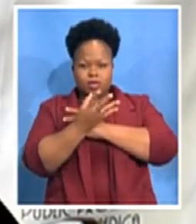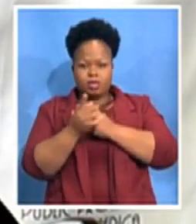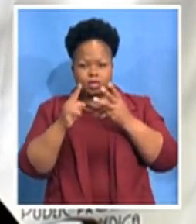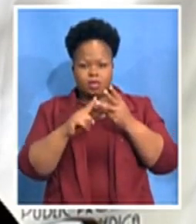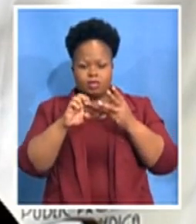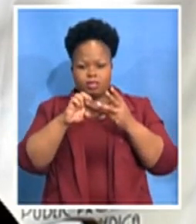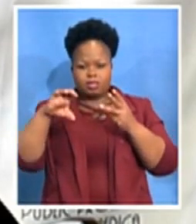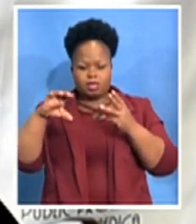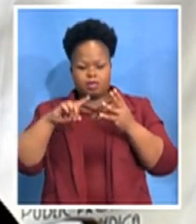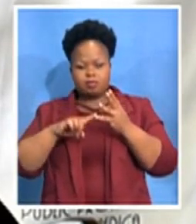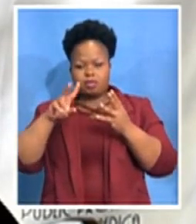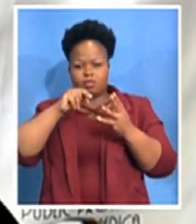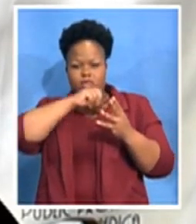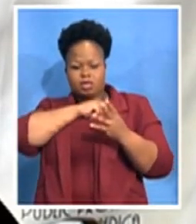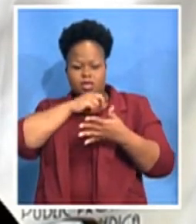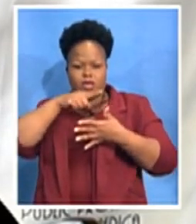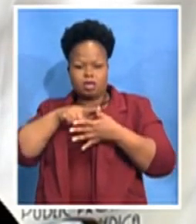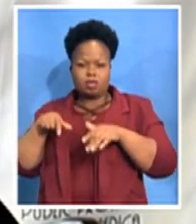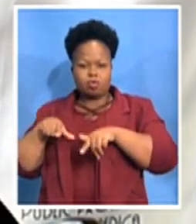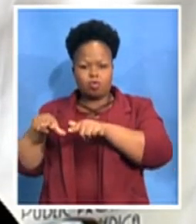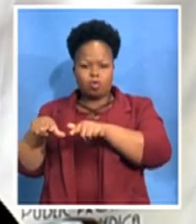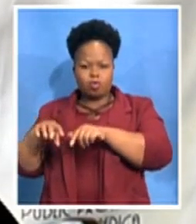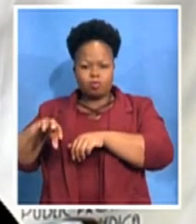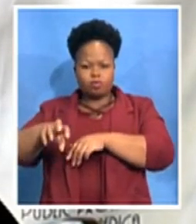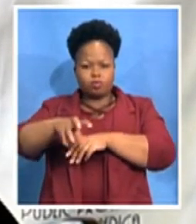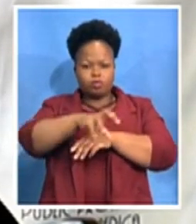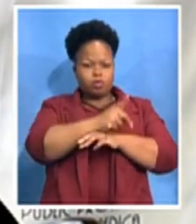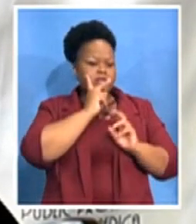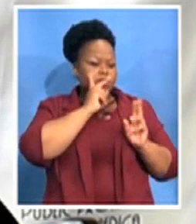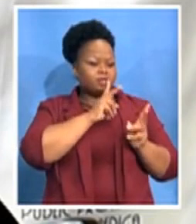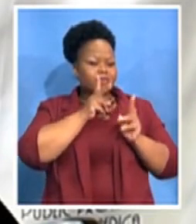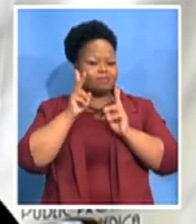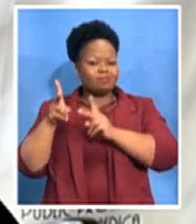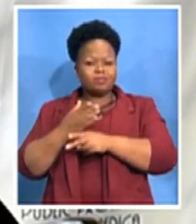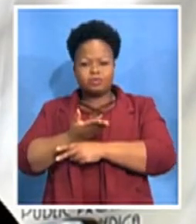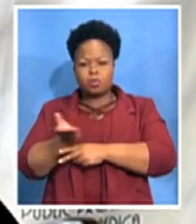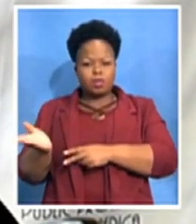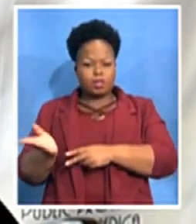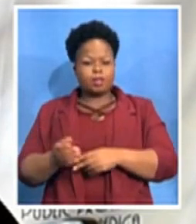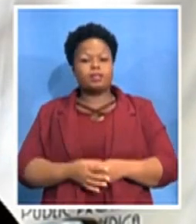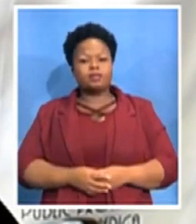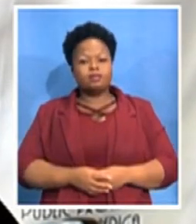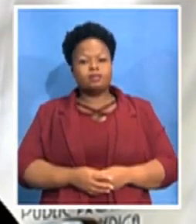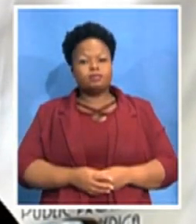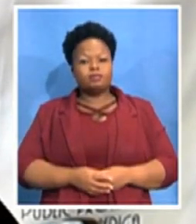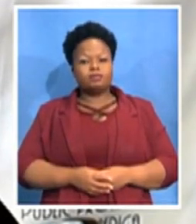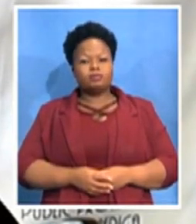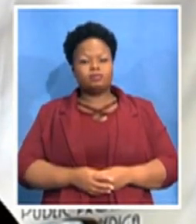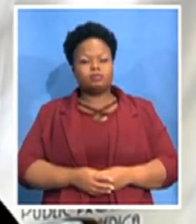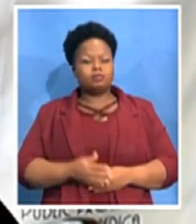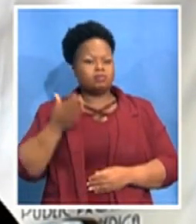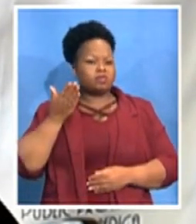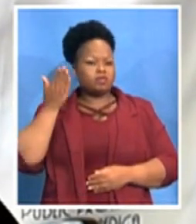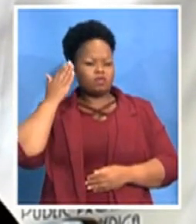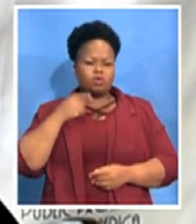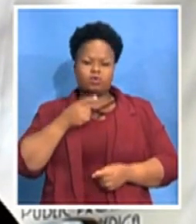and Limpopo. As we had indicated on various occasions during the inspections,